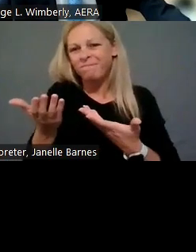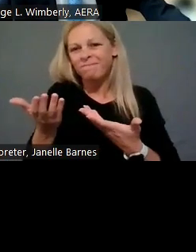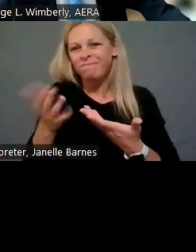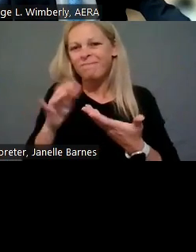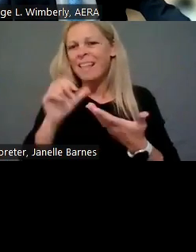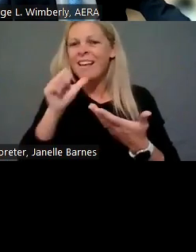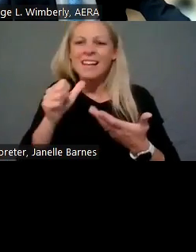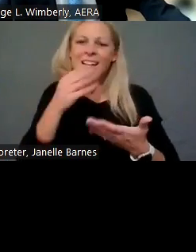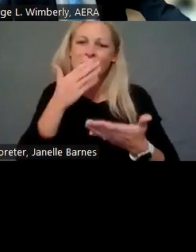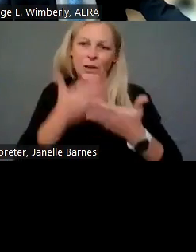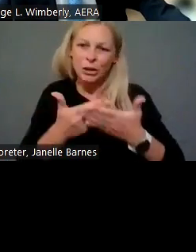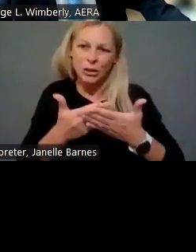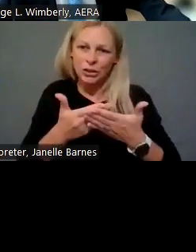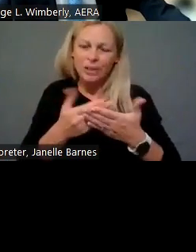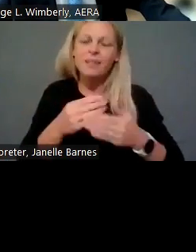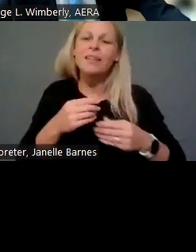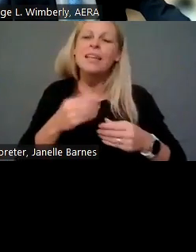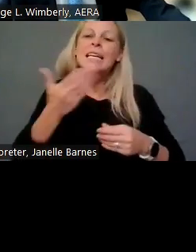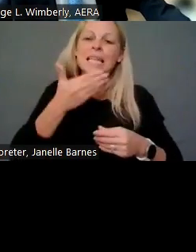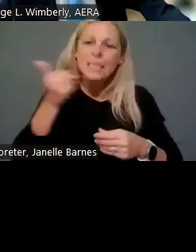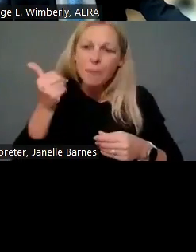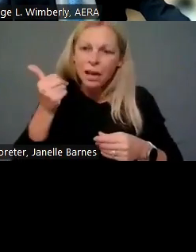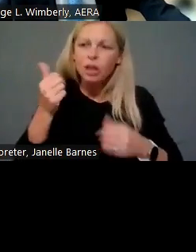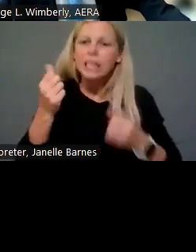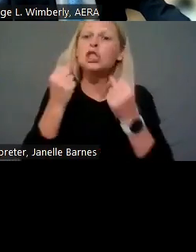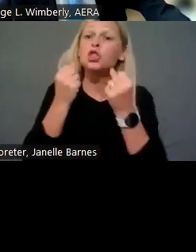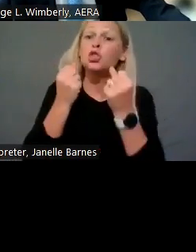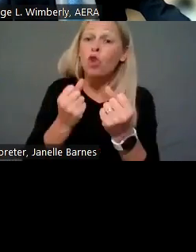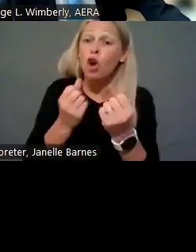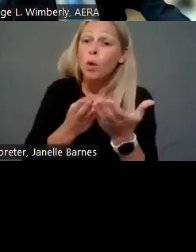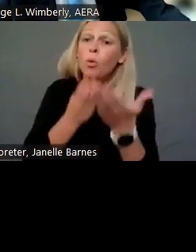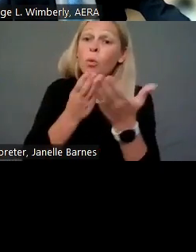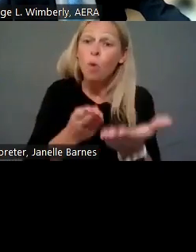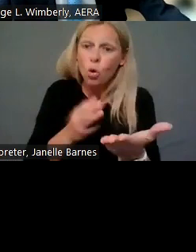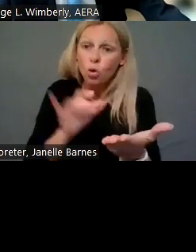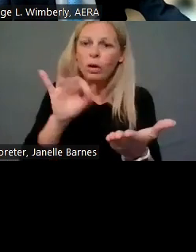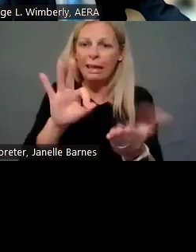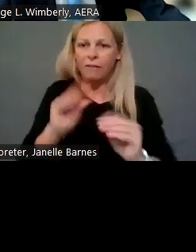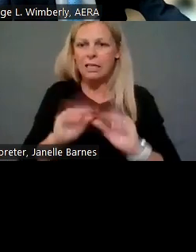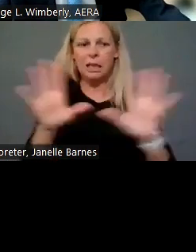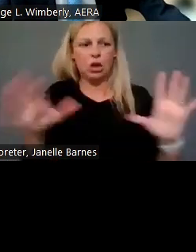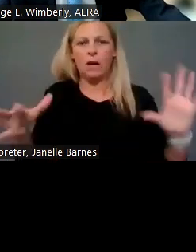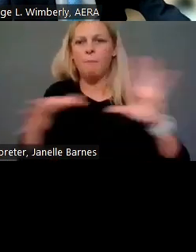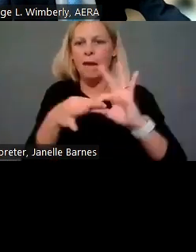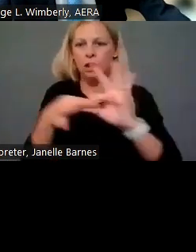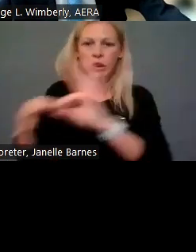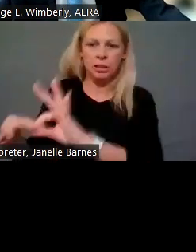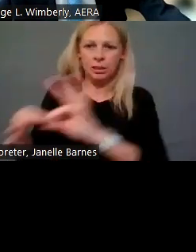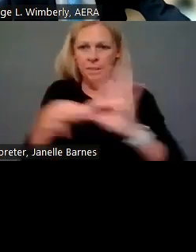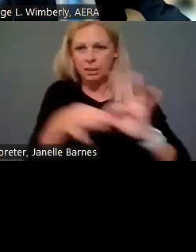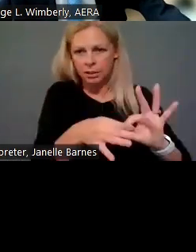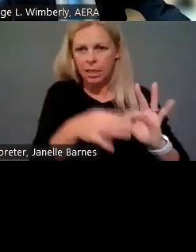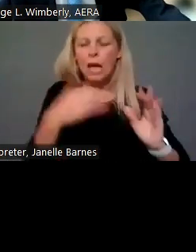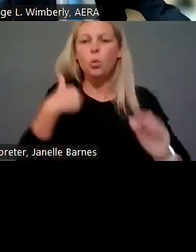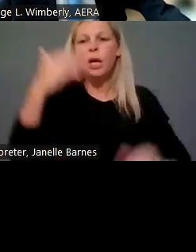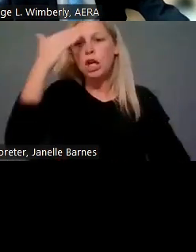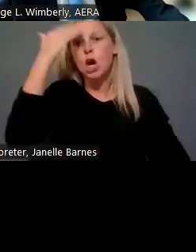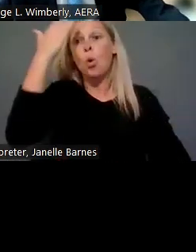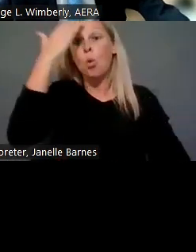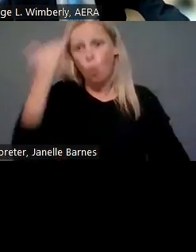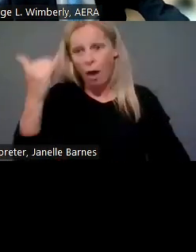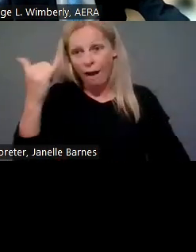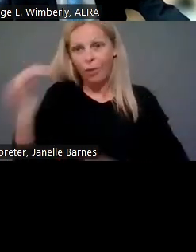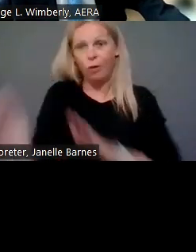that's not always a good thing. It's better. It's the stronger proposal when we have, it's cohesive and we know why you're giving us